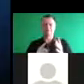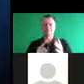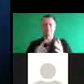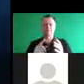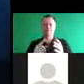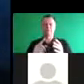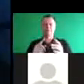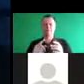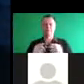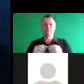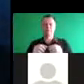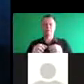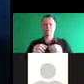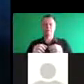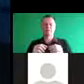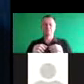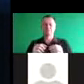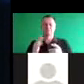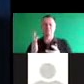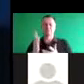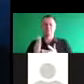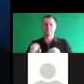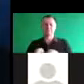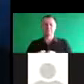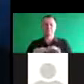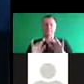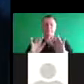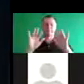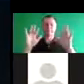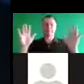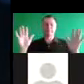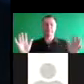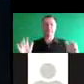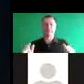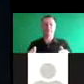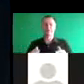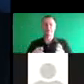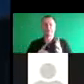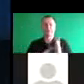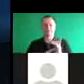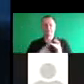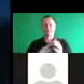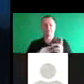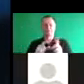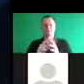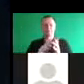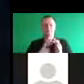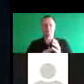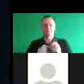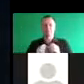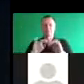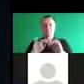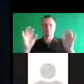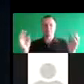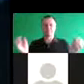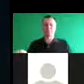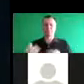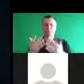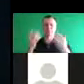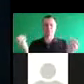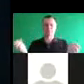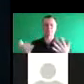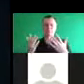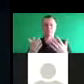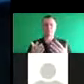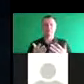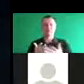eruption of this liquid matter that's continuously pulsing throughout the film. And for me, that's a kind of